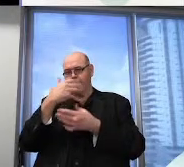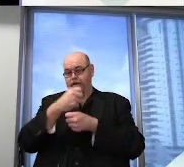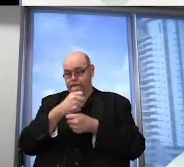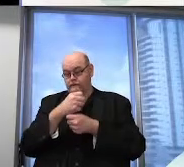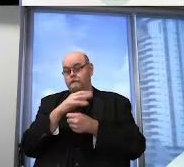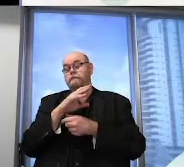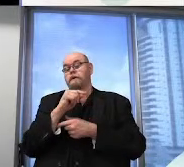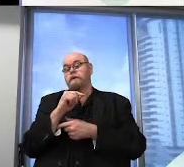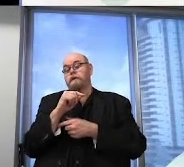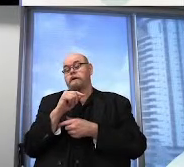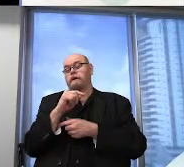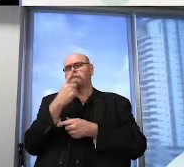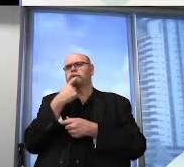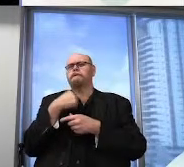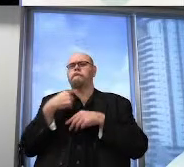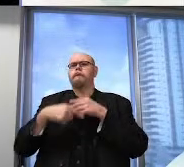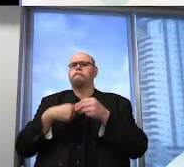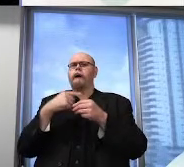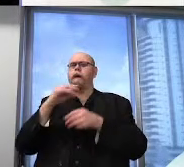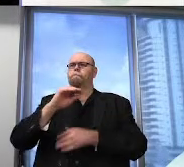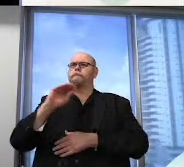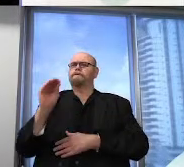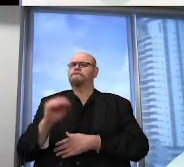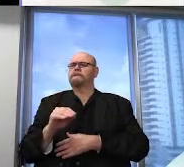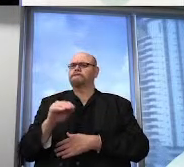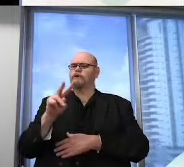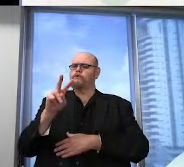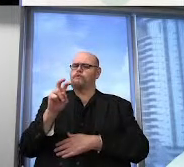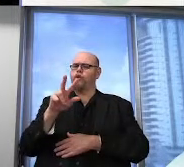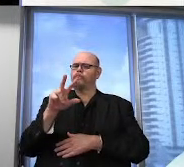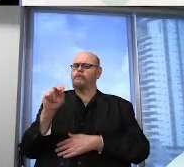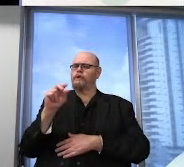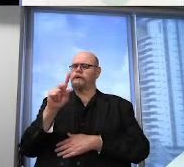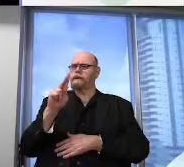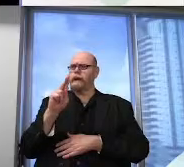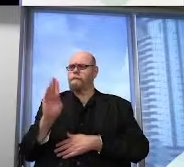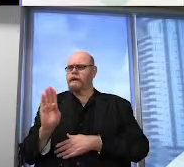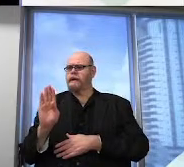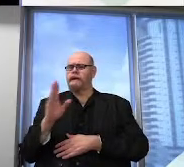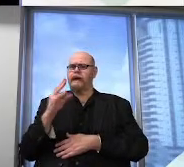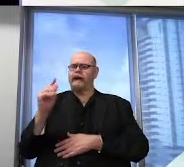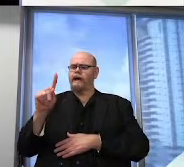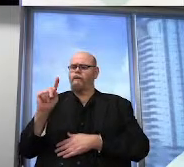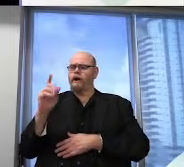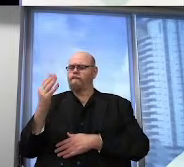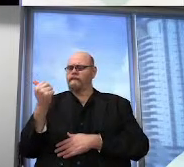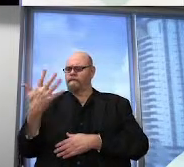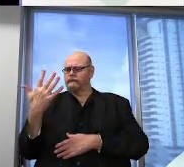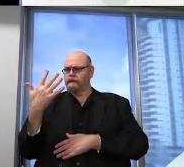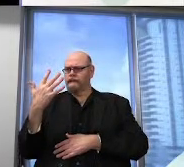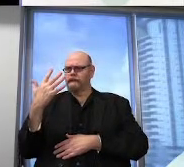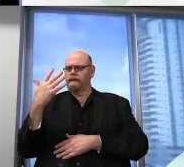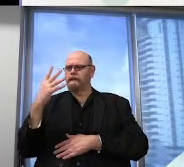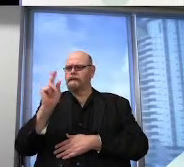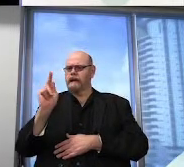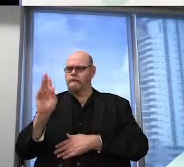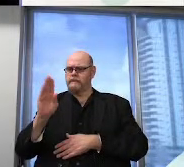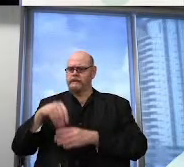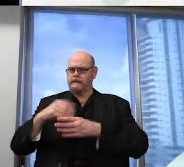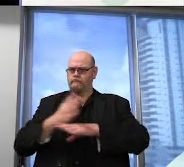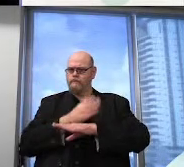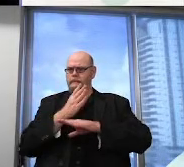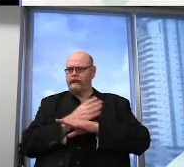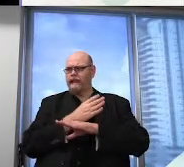here, but can you tell us anything about the percent of 230 kV and 115 kV that will be